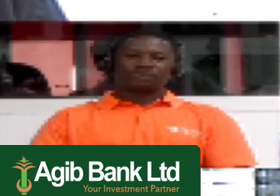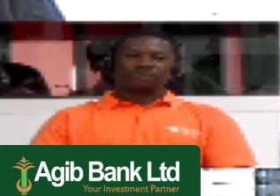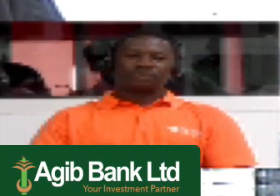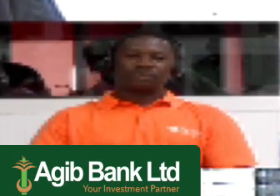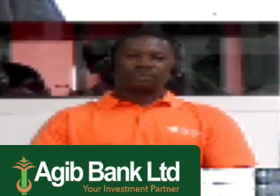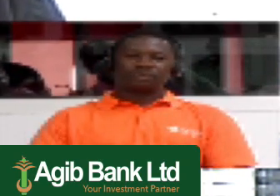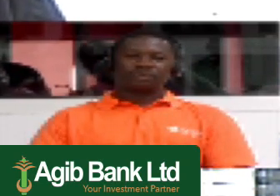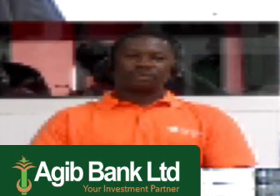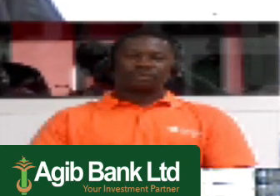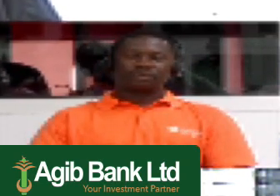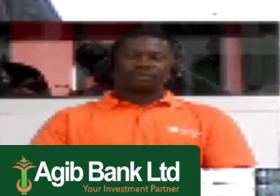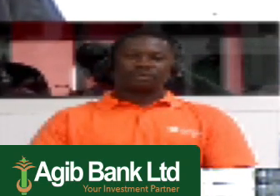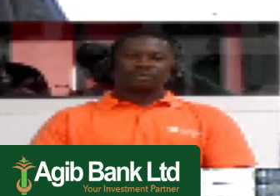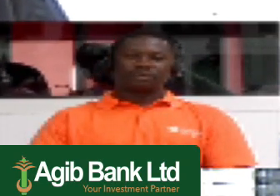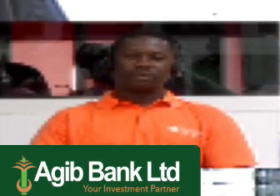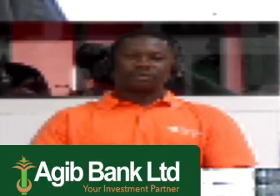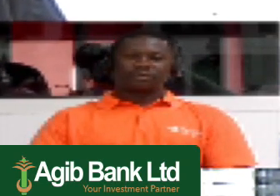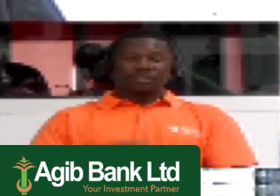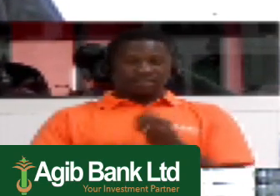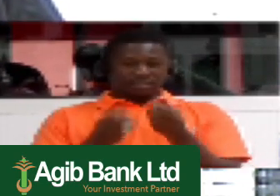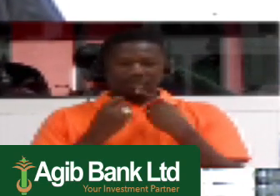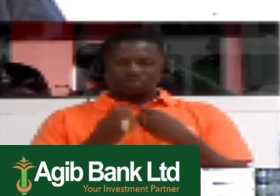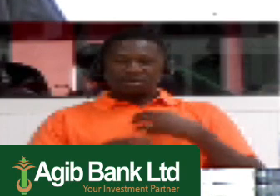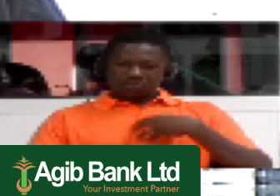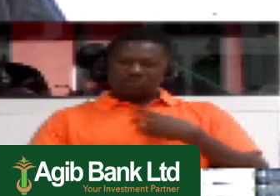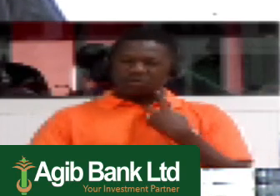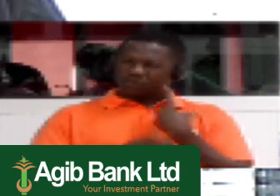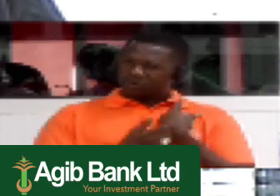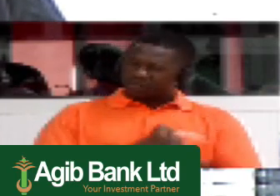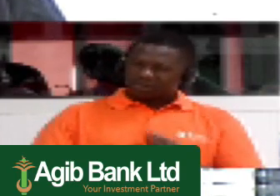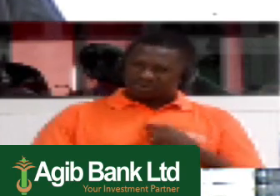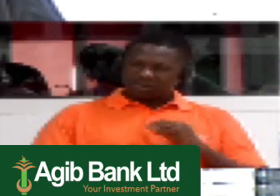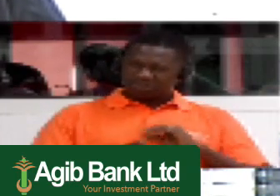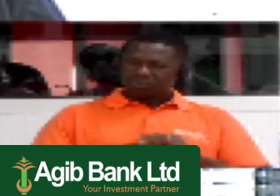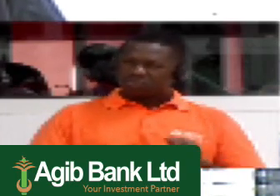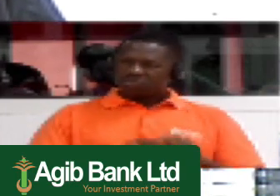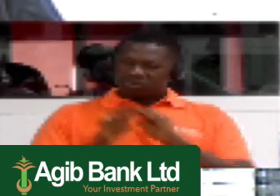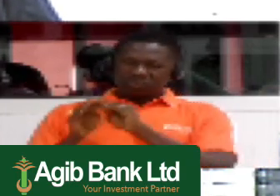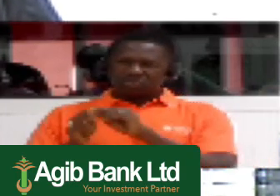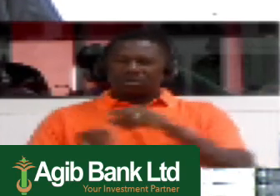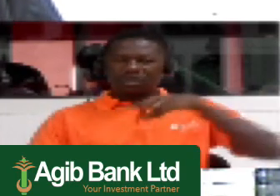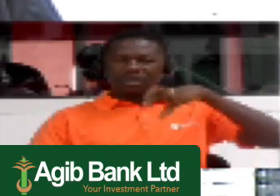you. He said to me, I would love to move you to the RP.